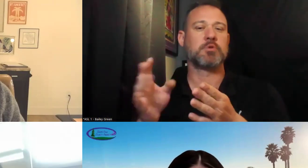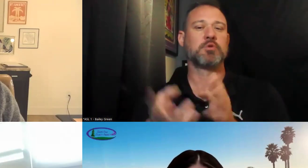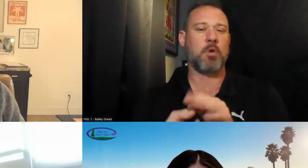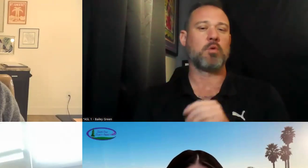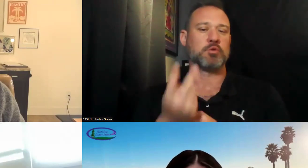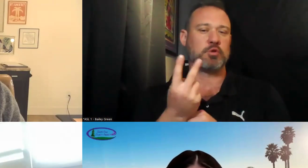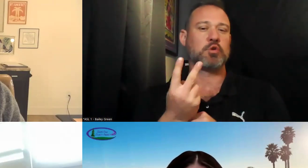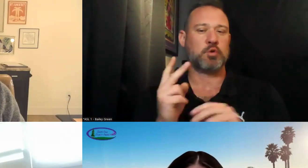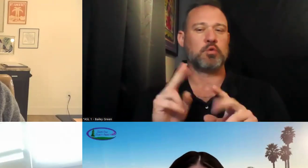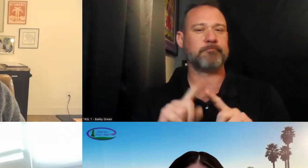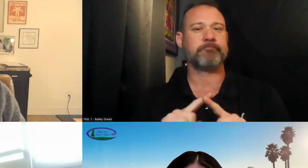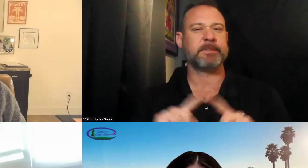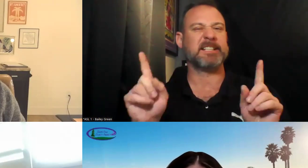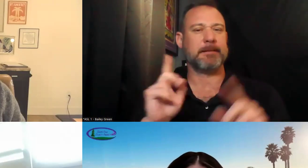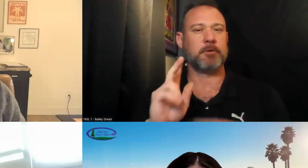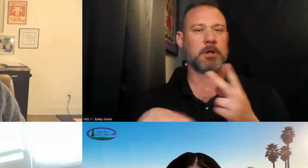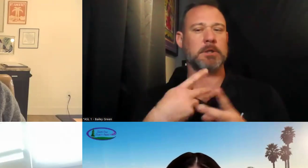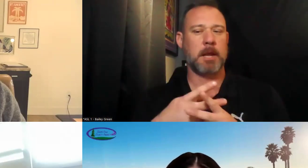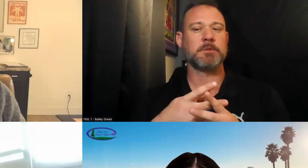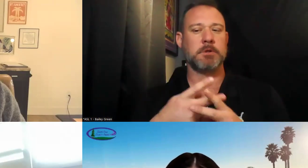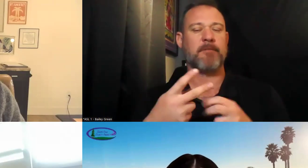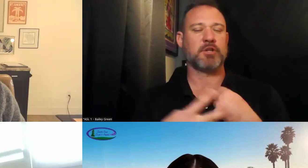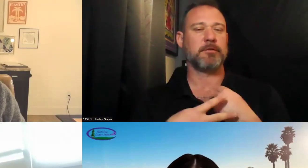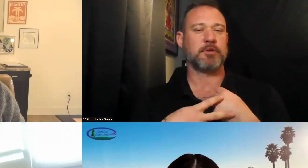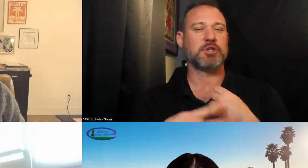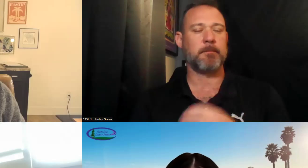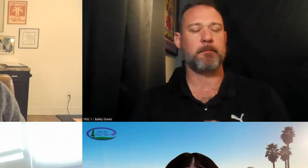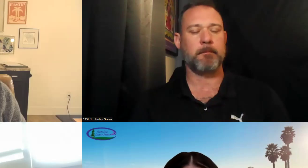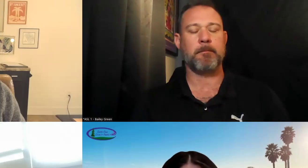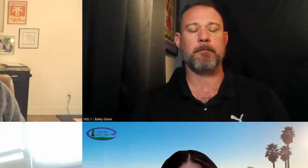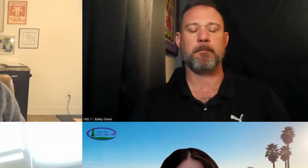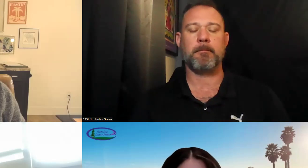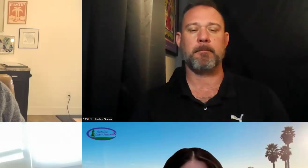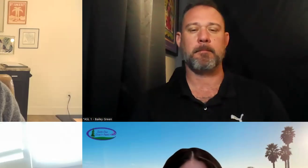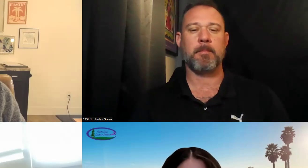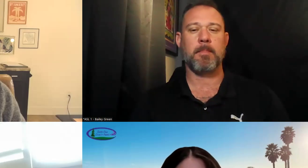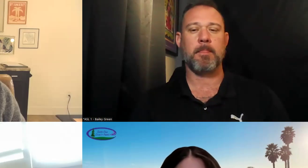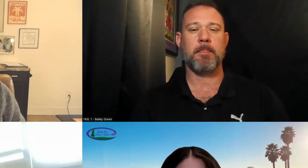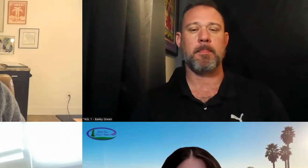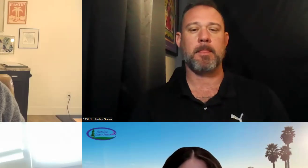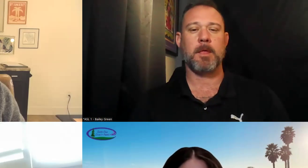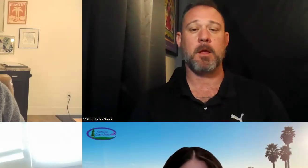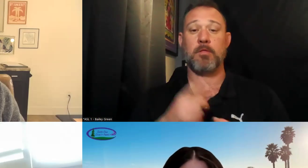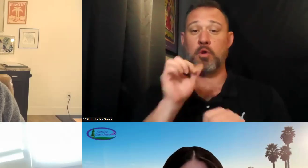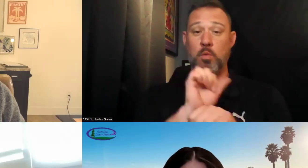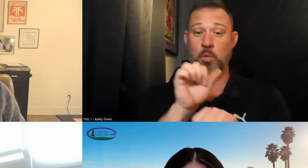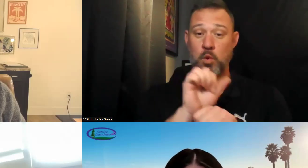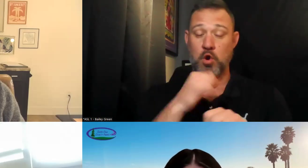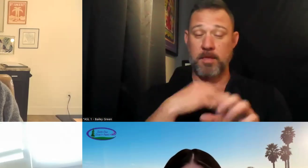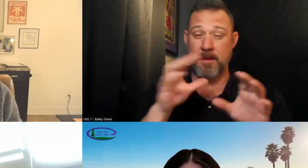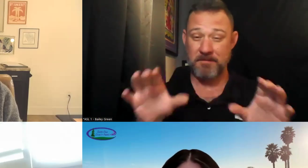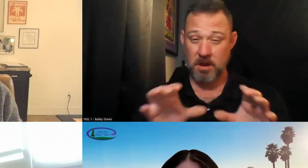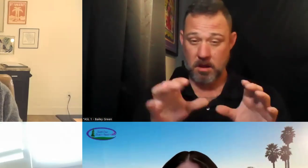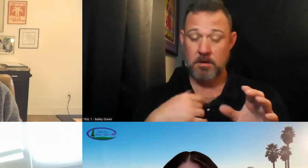two very, very different types of conservatorships. And so like in the work that I've done, and I'm hoping